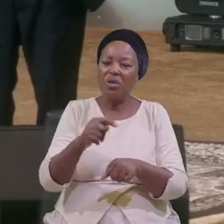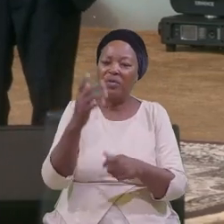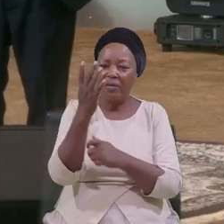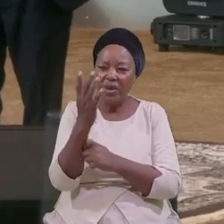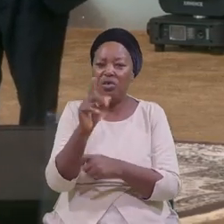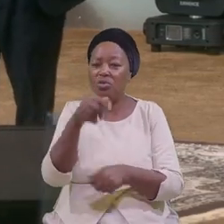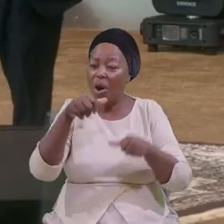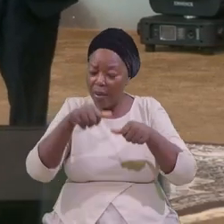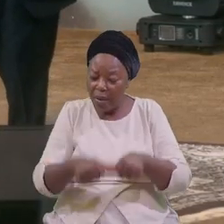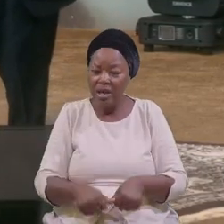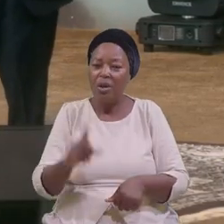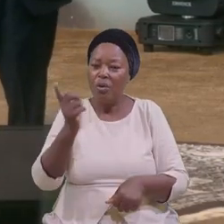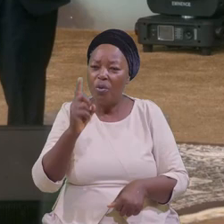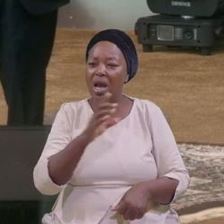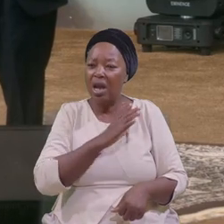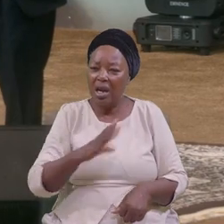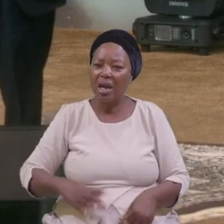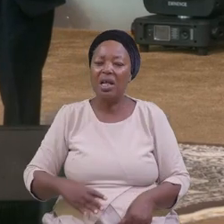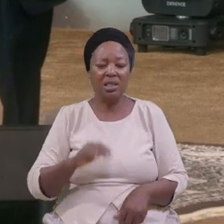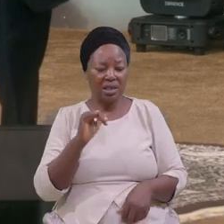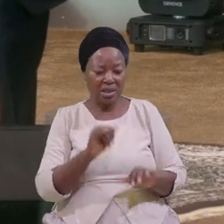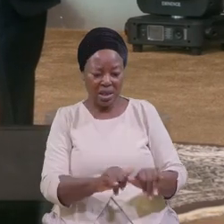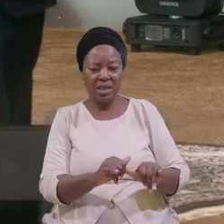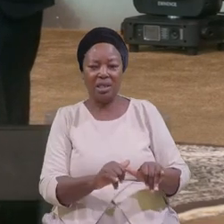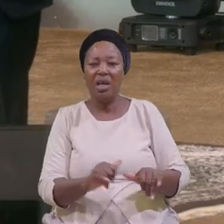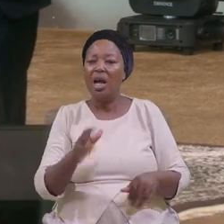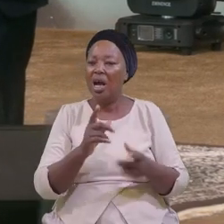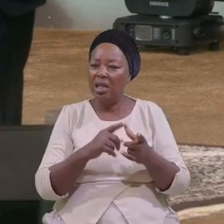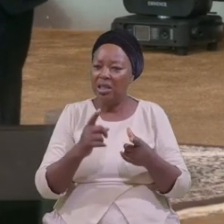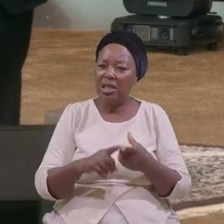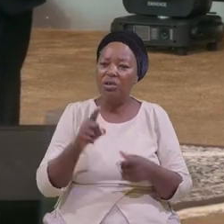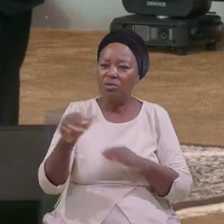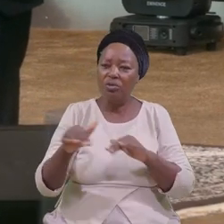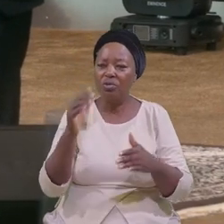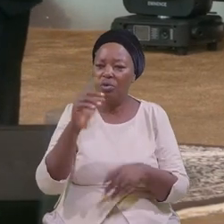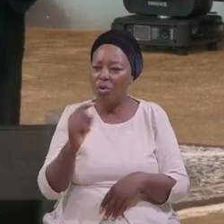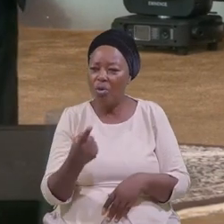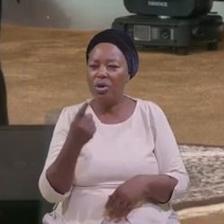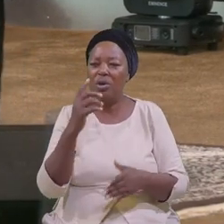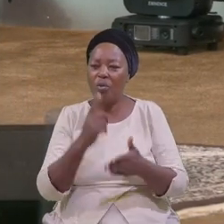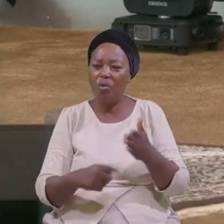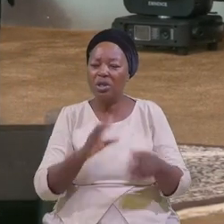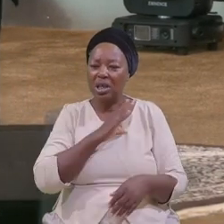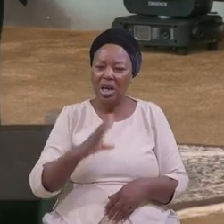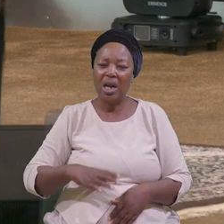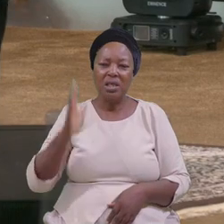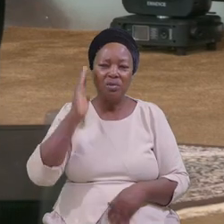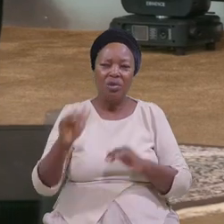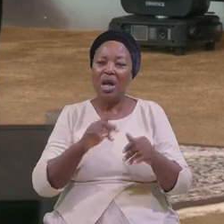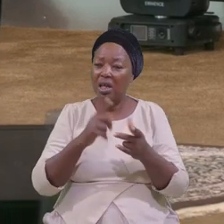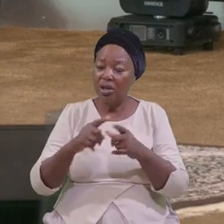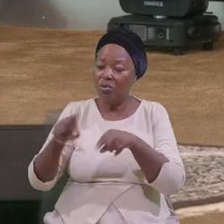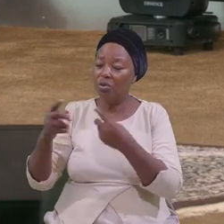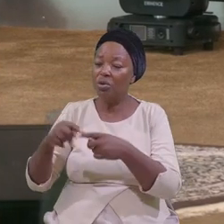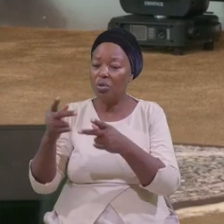abide where Christ abides. And you do only what Christ will do. And you go to places